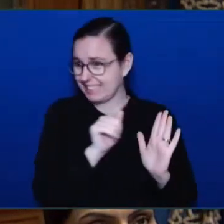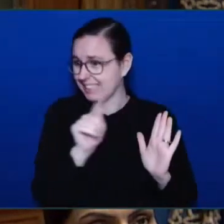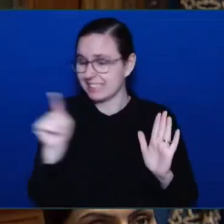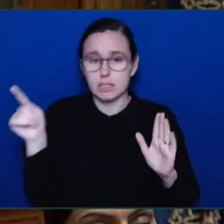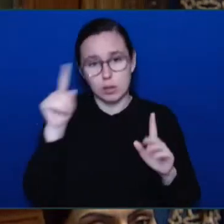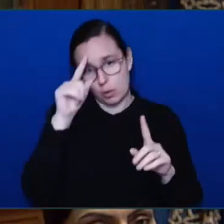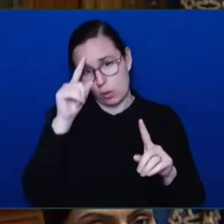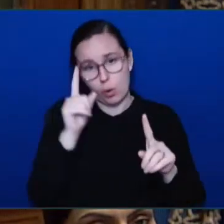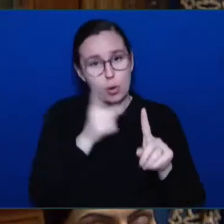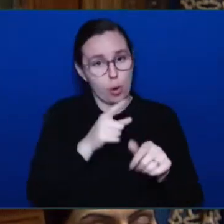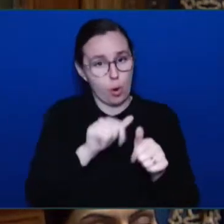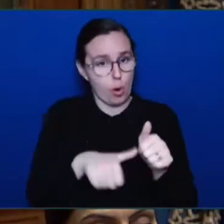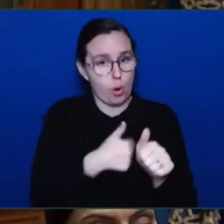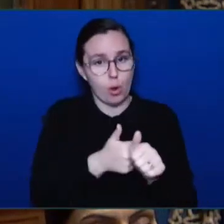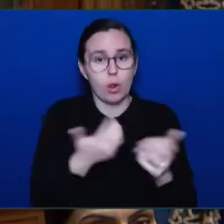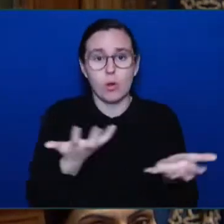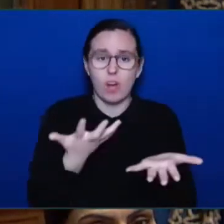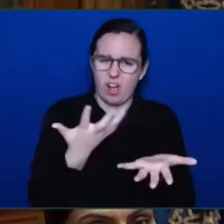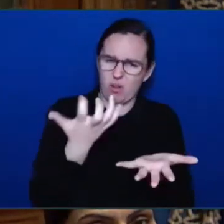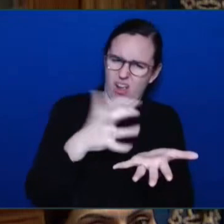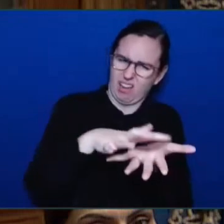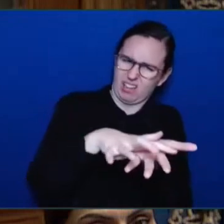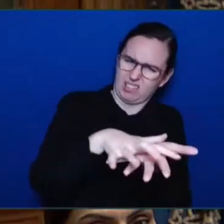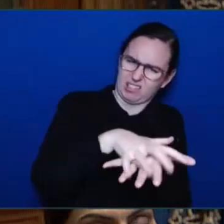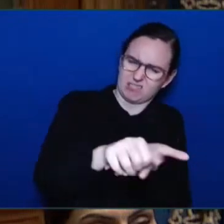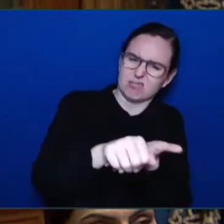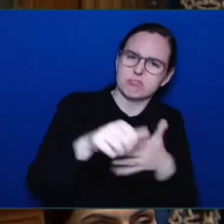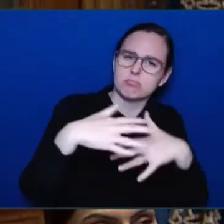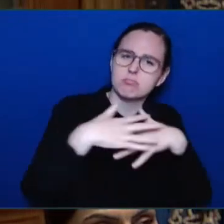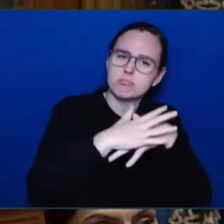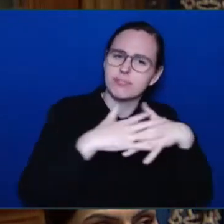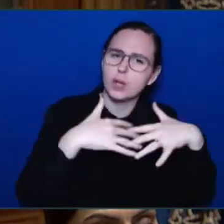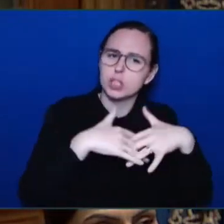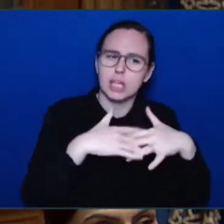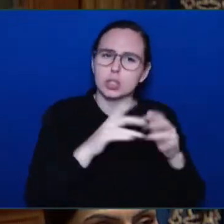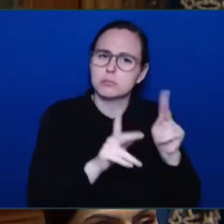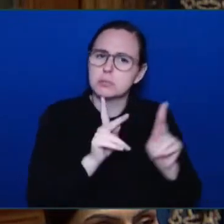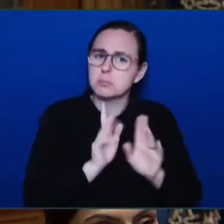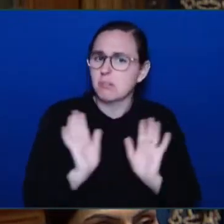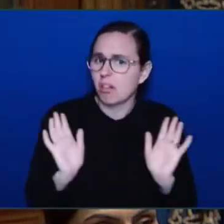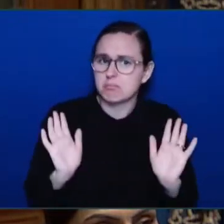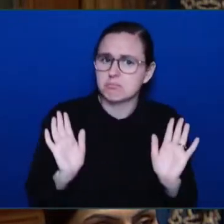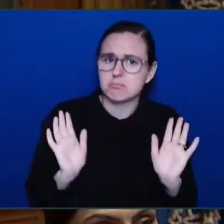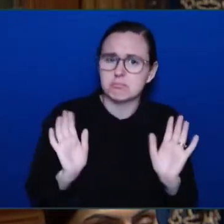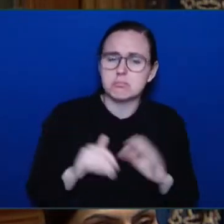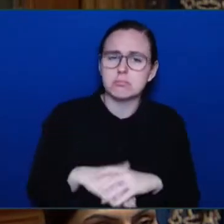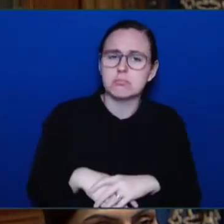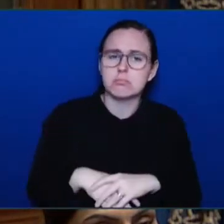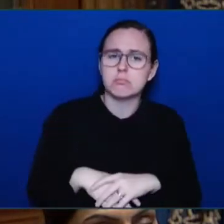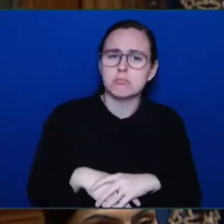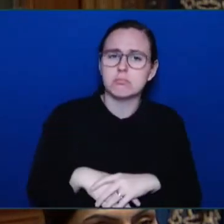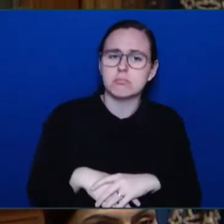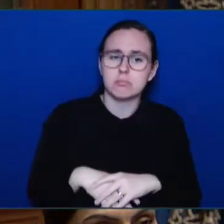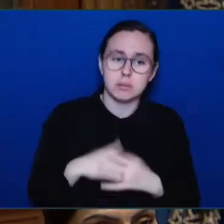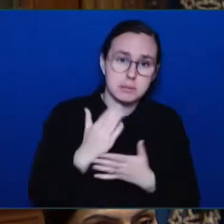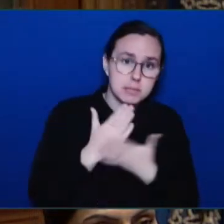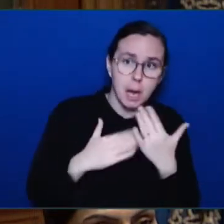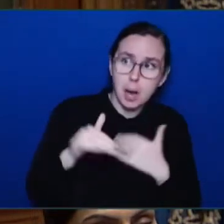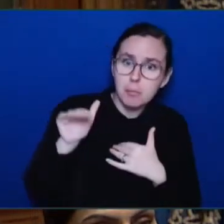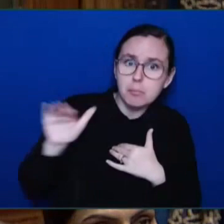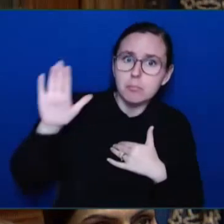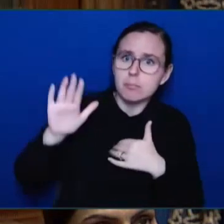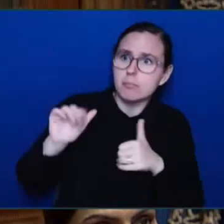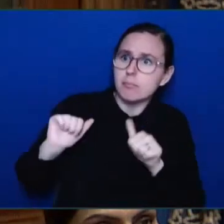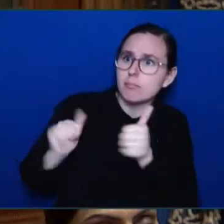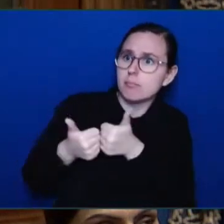lands. Despite many challenges and improvements over the years, we as Indigenous people continue to feel the devastating legacy